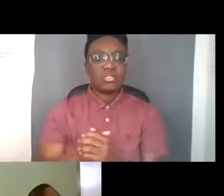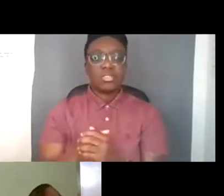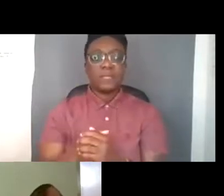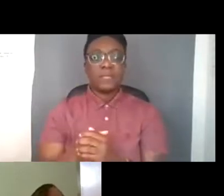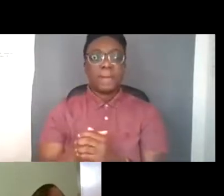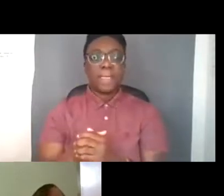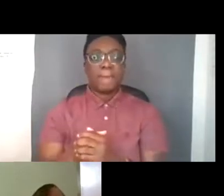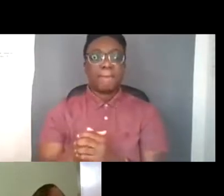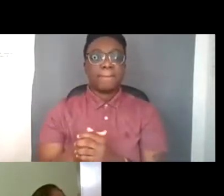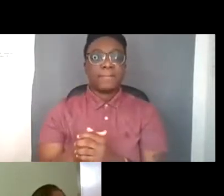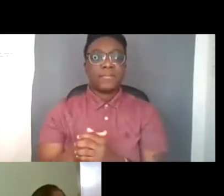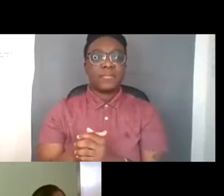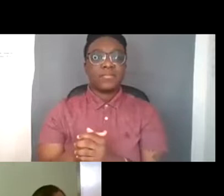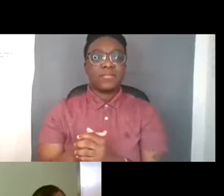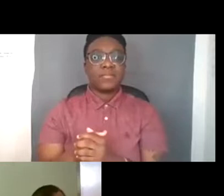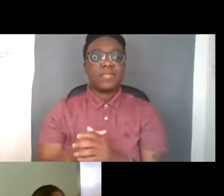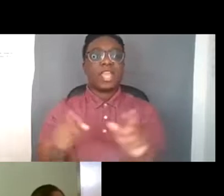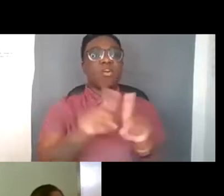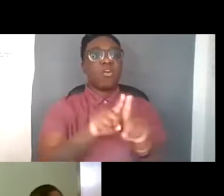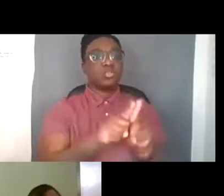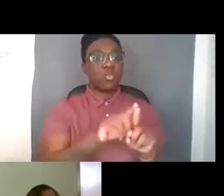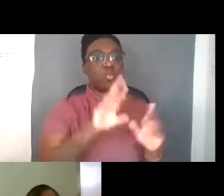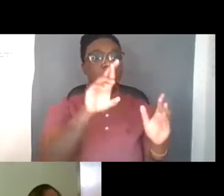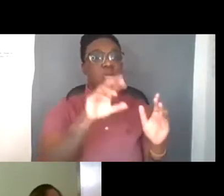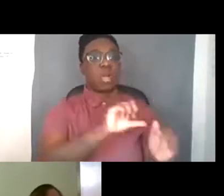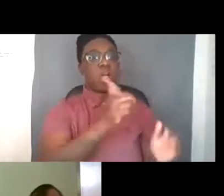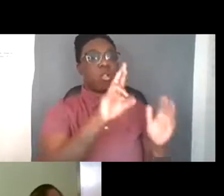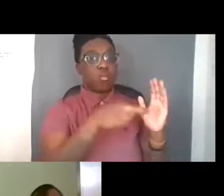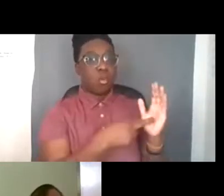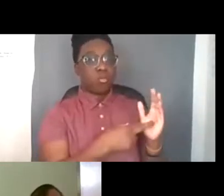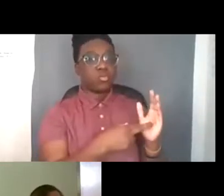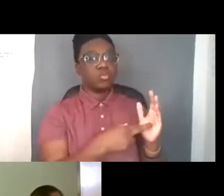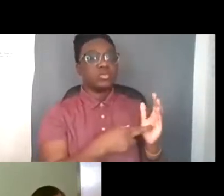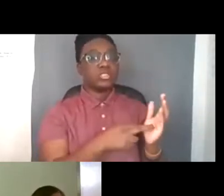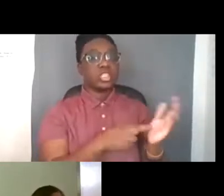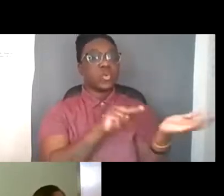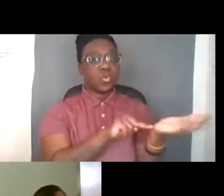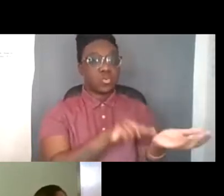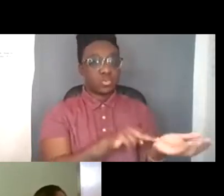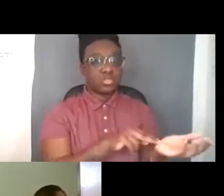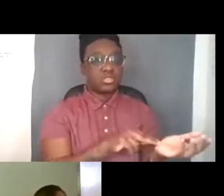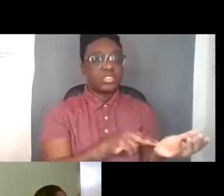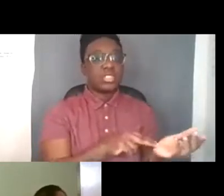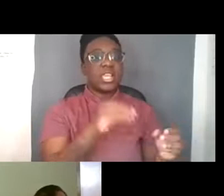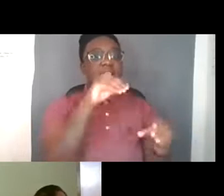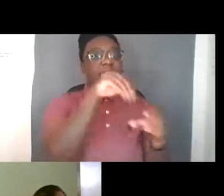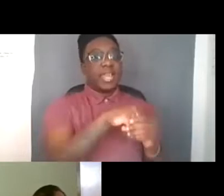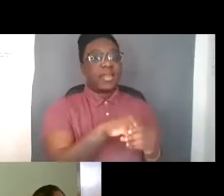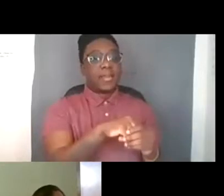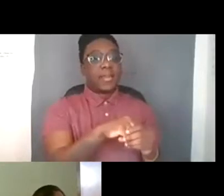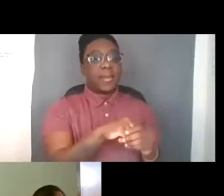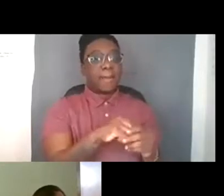you actually played a hard-nosed nurse and actually Blind Tiger. Oh, yes.